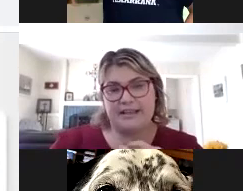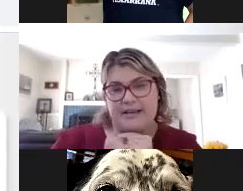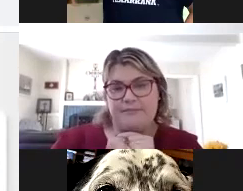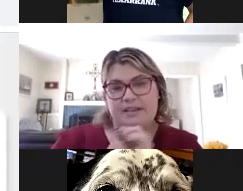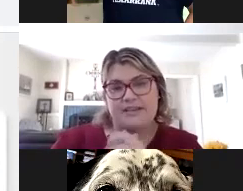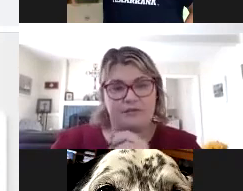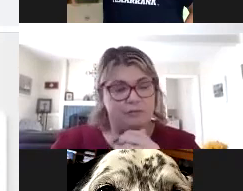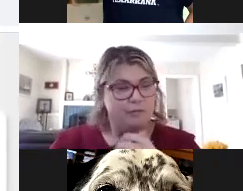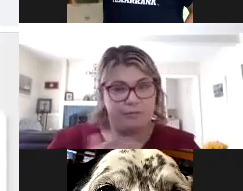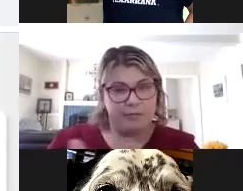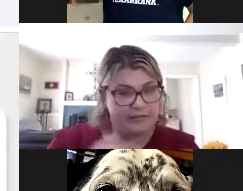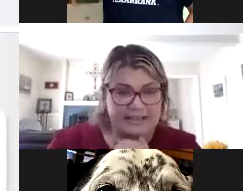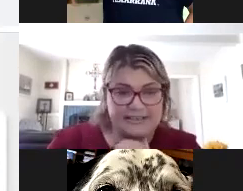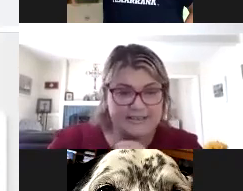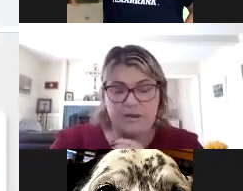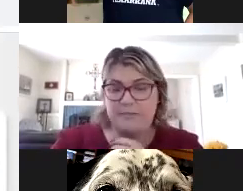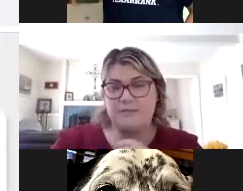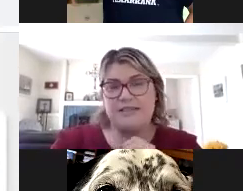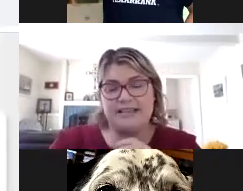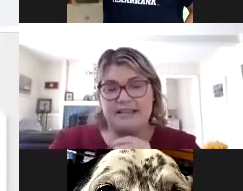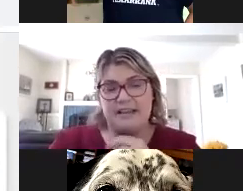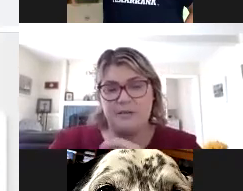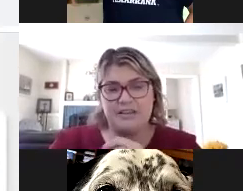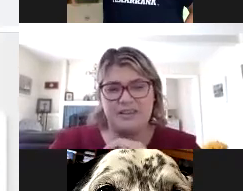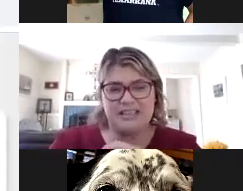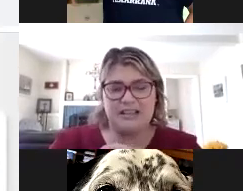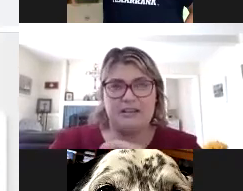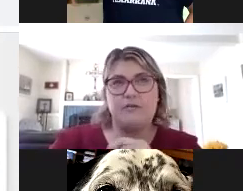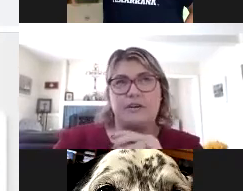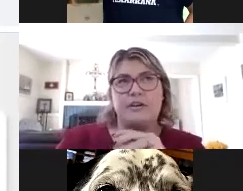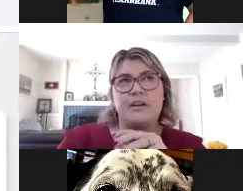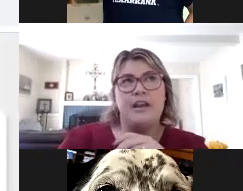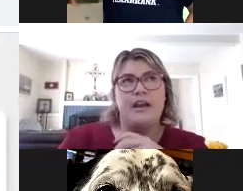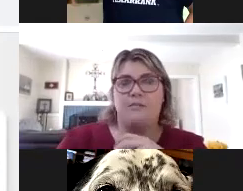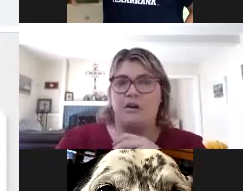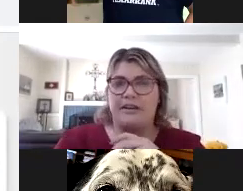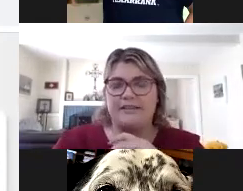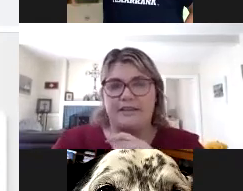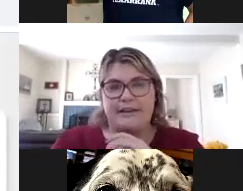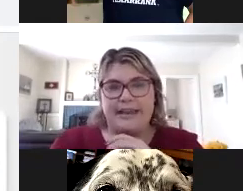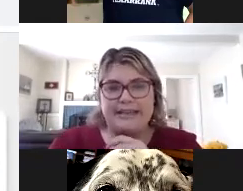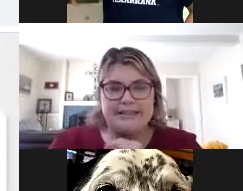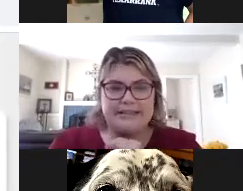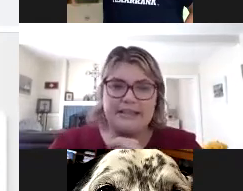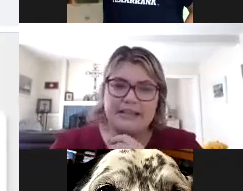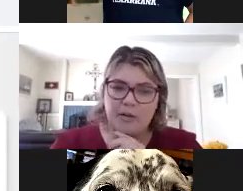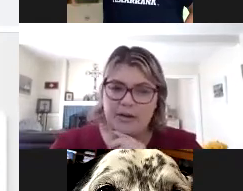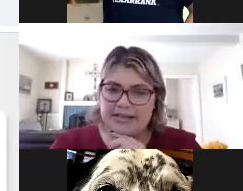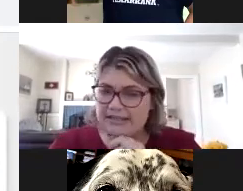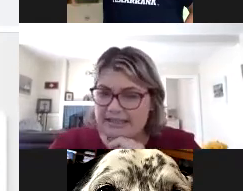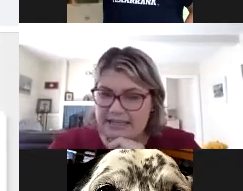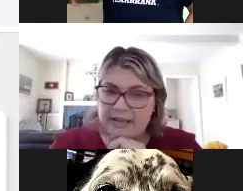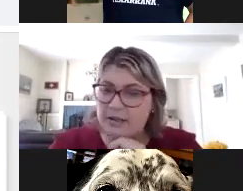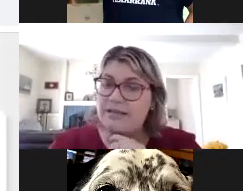But so if you live in Texas and you happen to miss that deadline, that was also the deadline for Arkansas and I